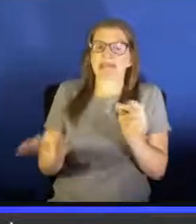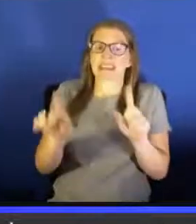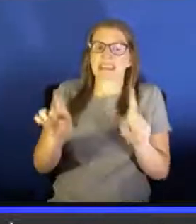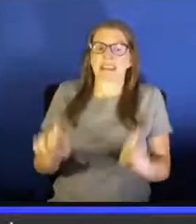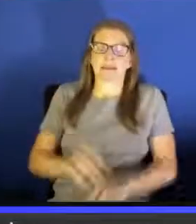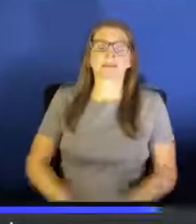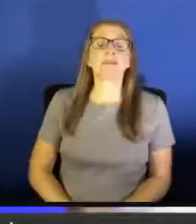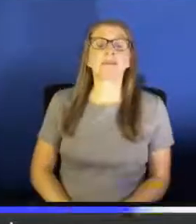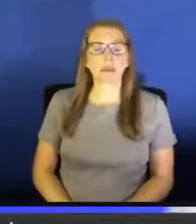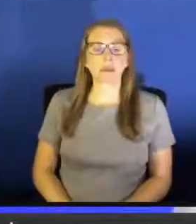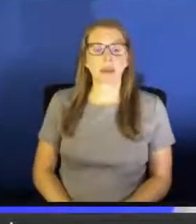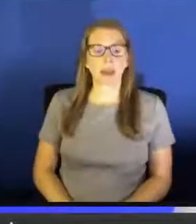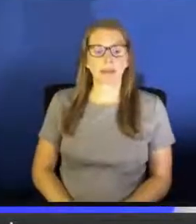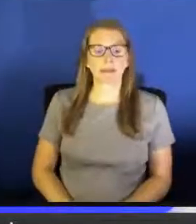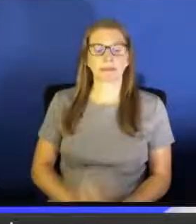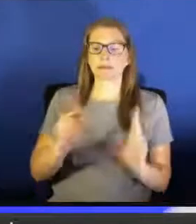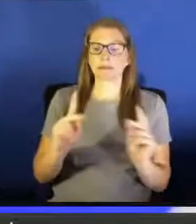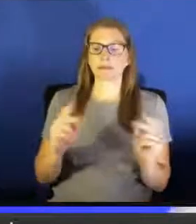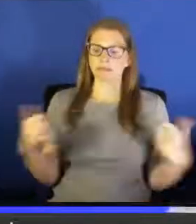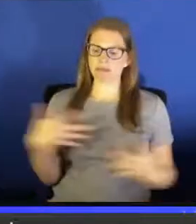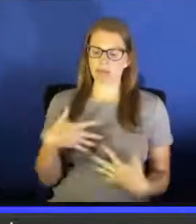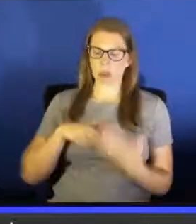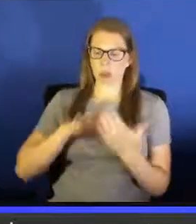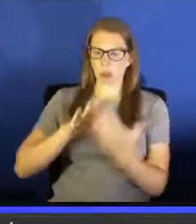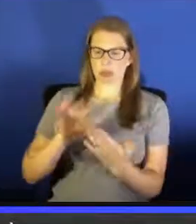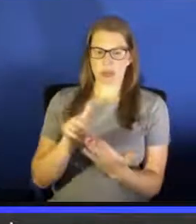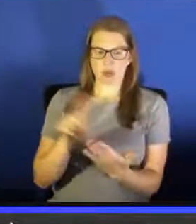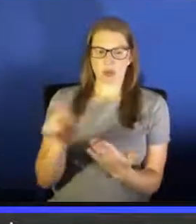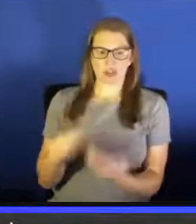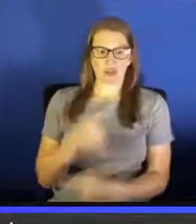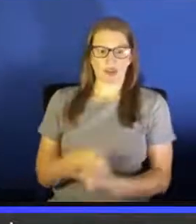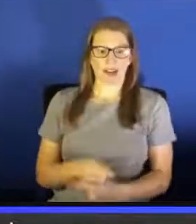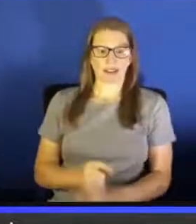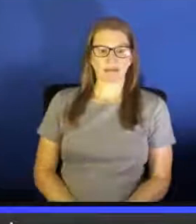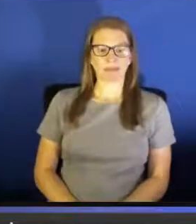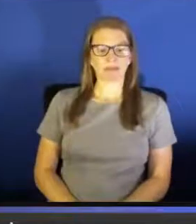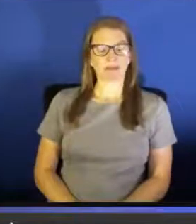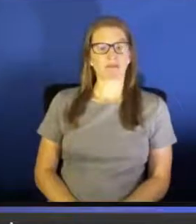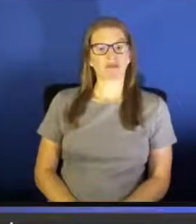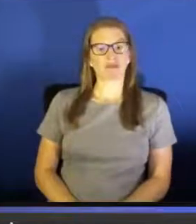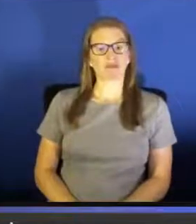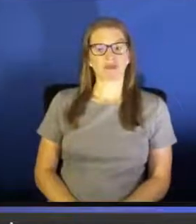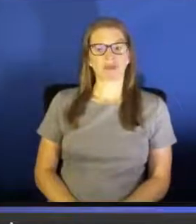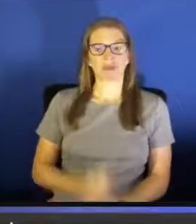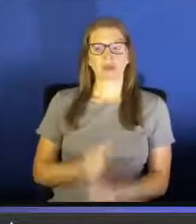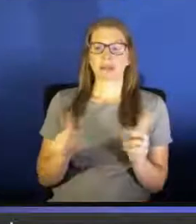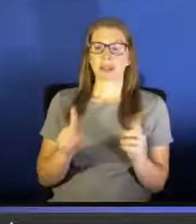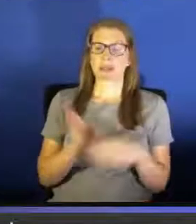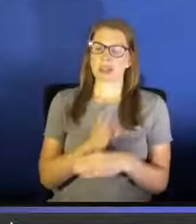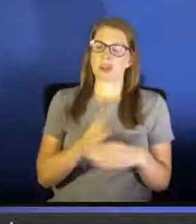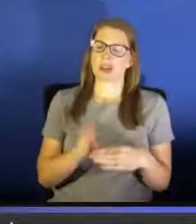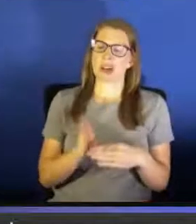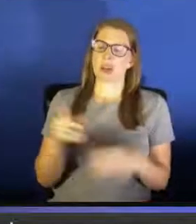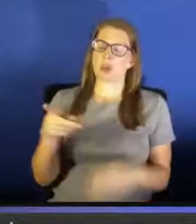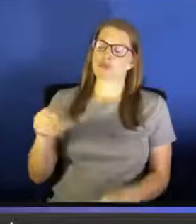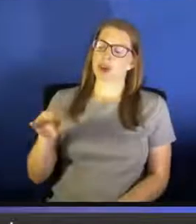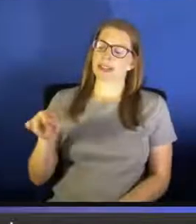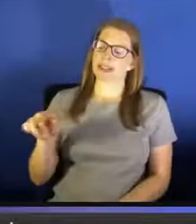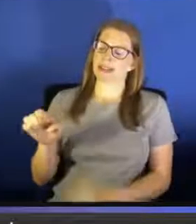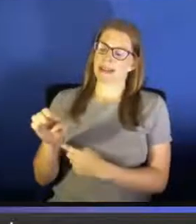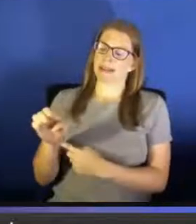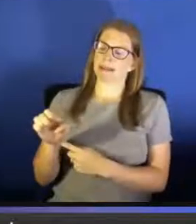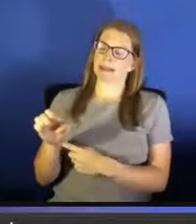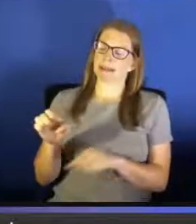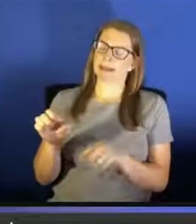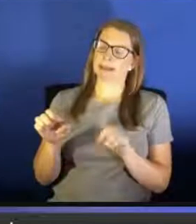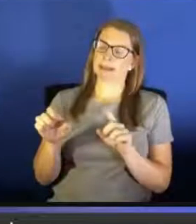are afraid to approach the question, right? So is there a difference between the prostate exam and the prostate screening? You said blood test, but Yes, that's not